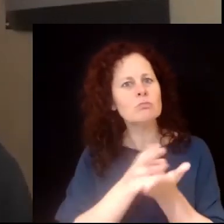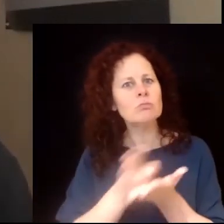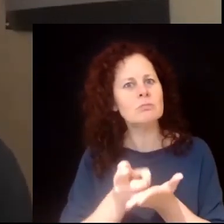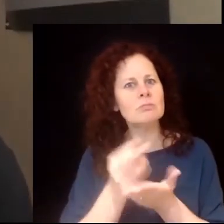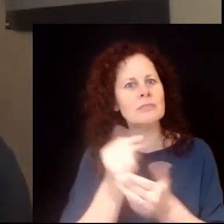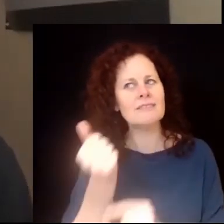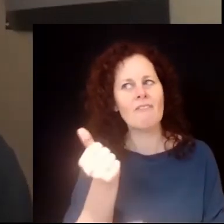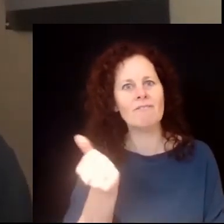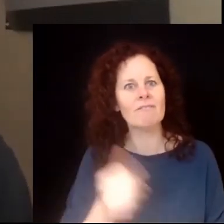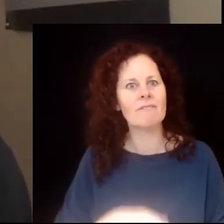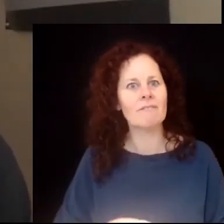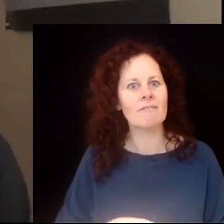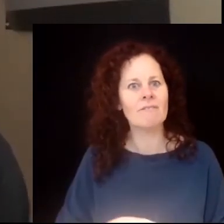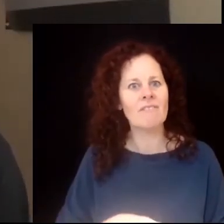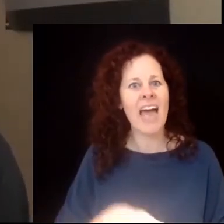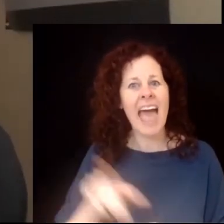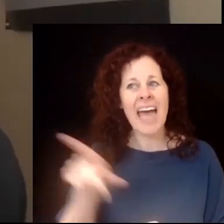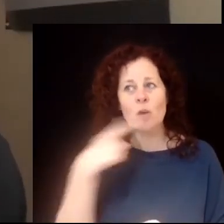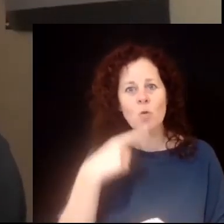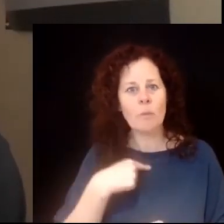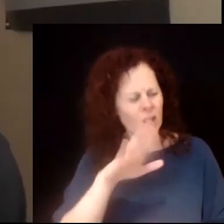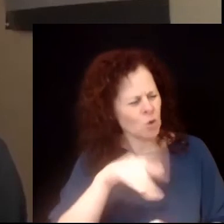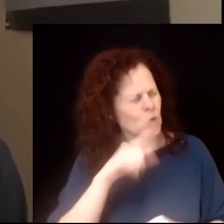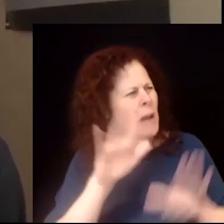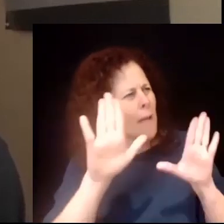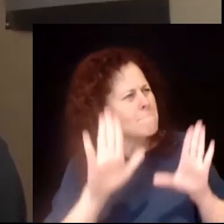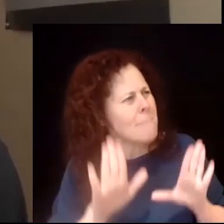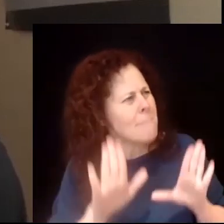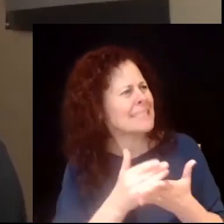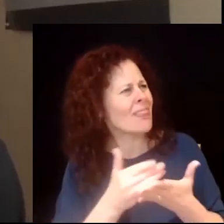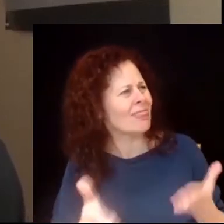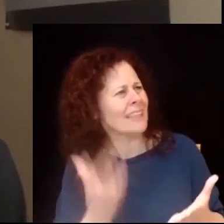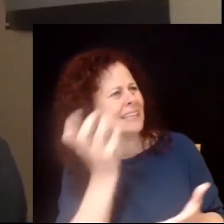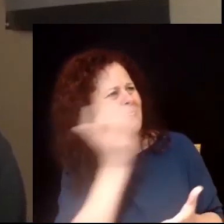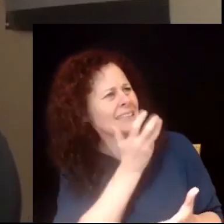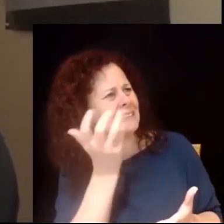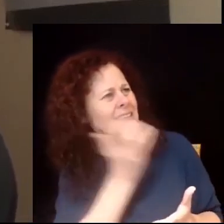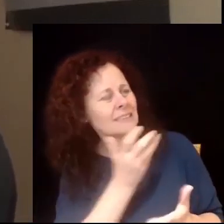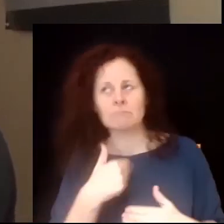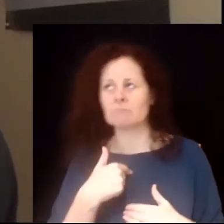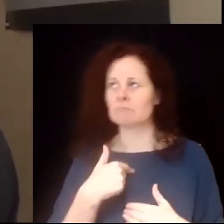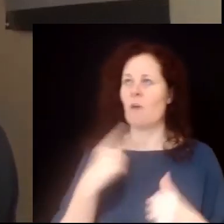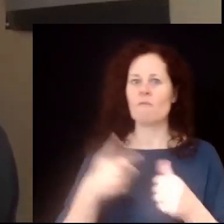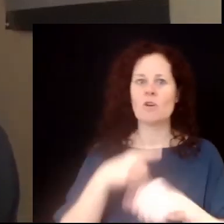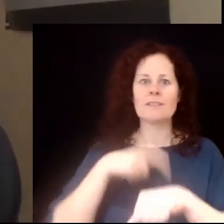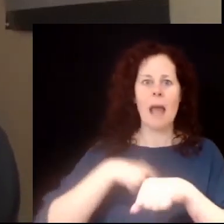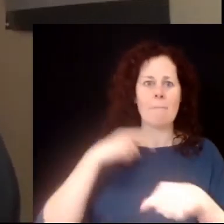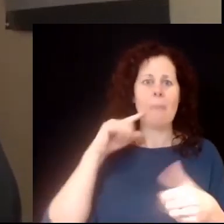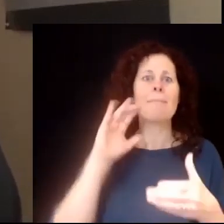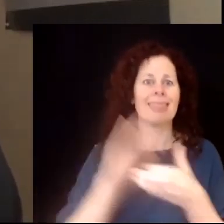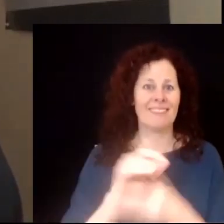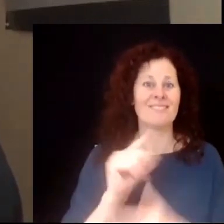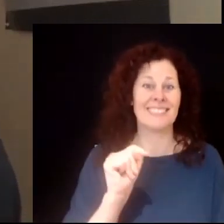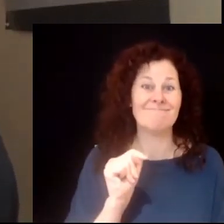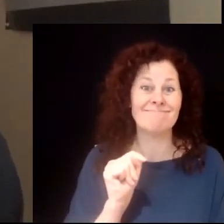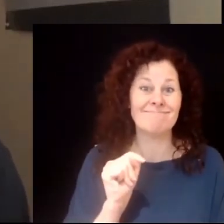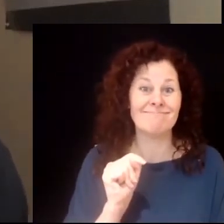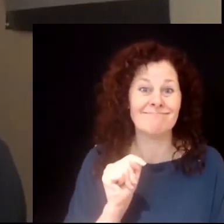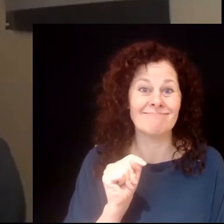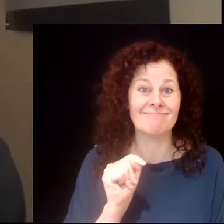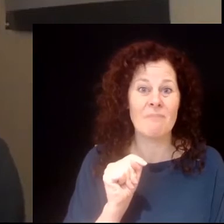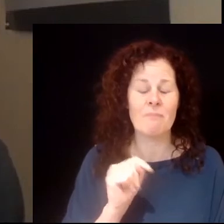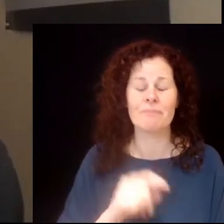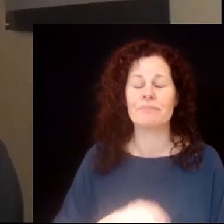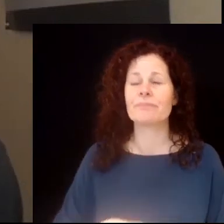self. And I actually believed for the first time when somebody said, "You're doing amazing things," because of how